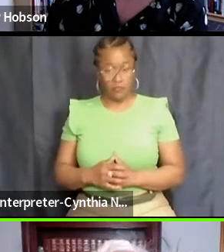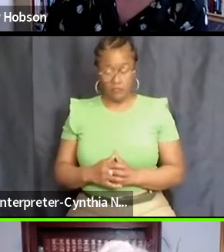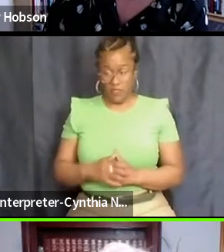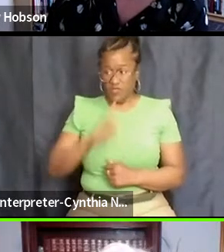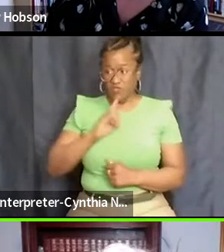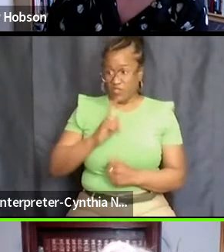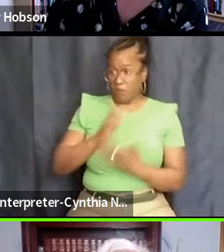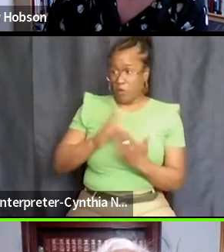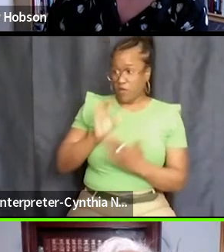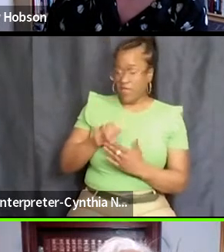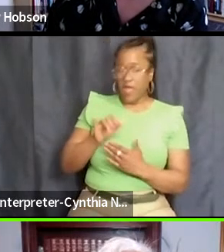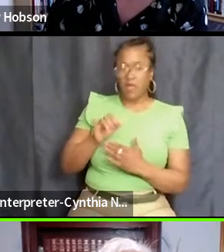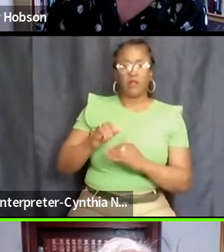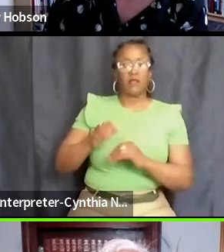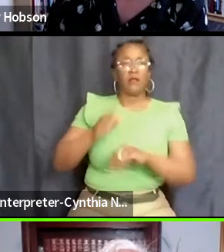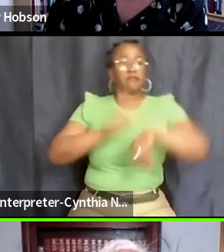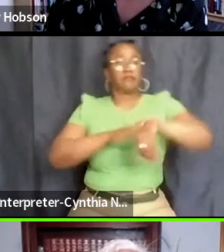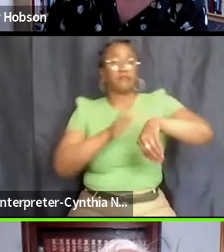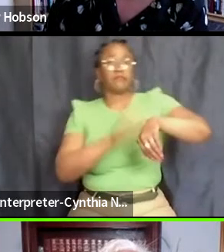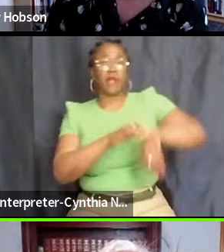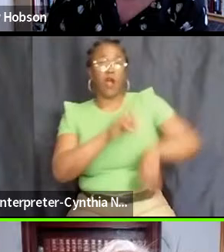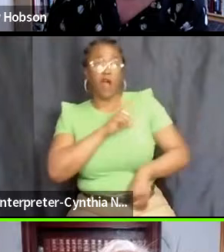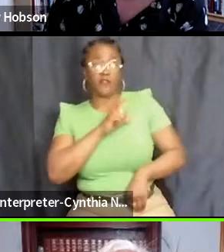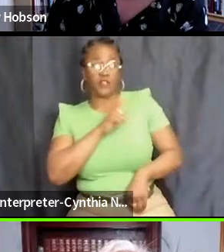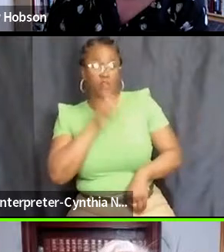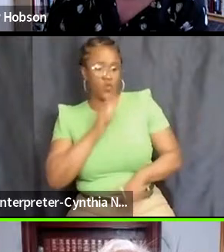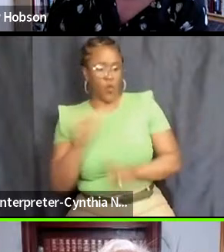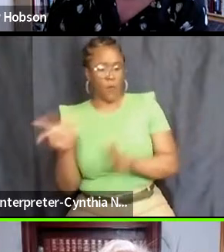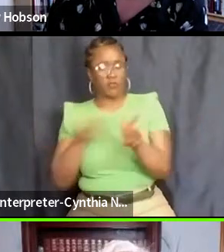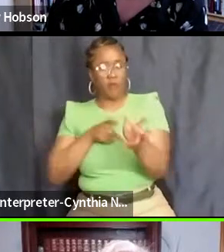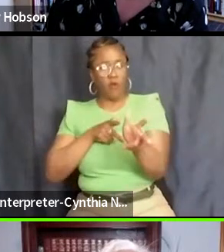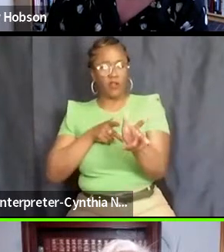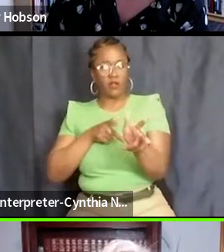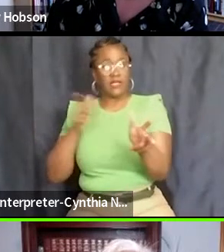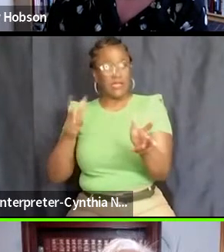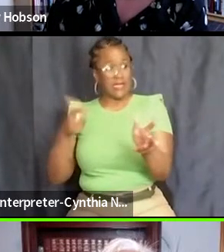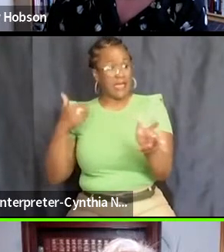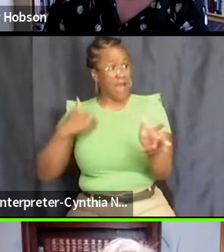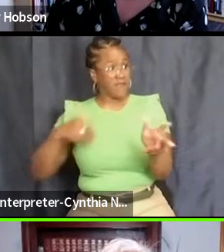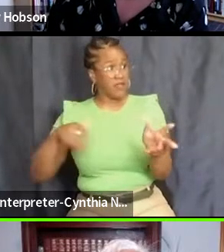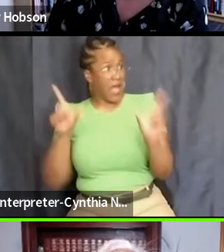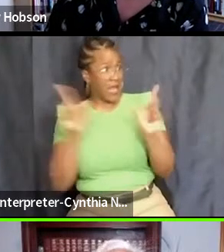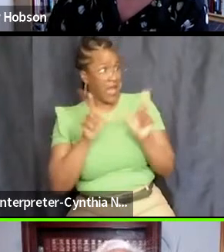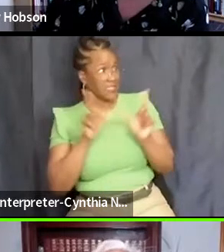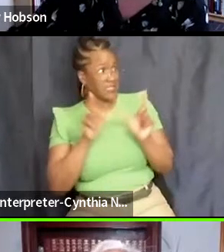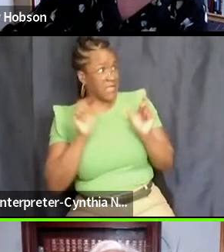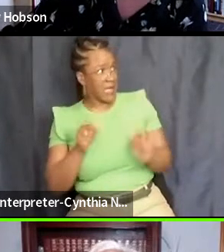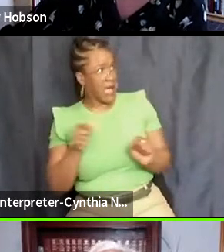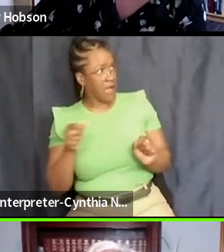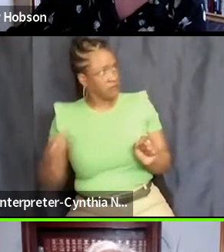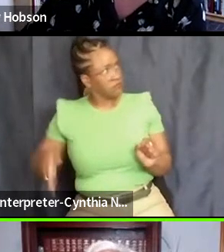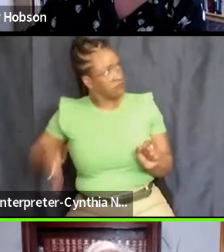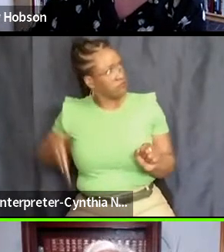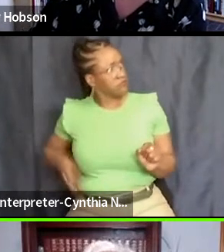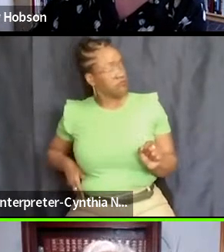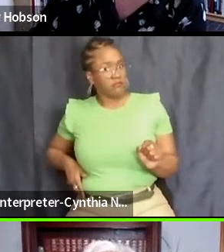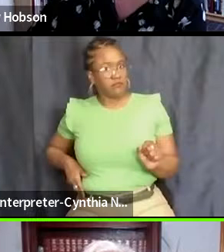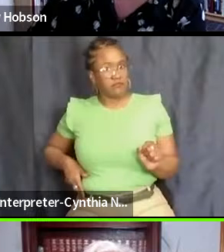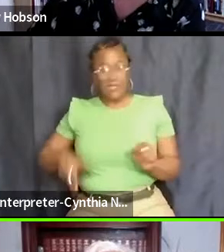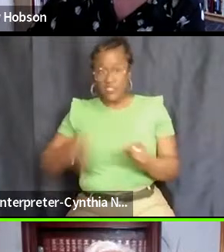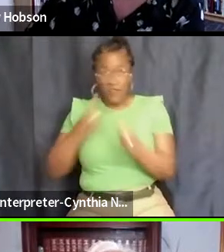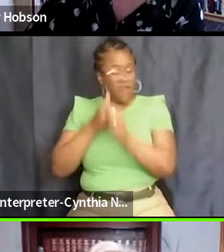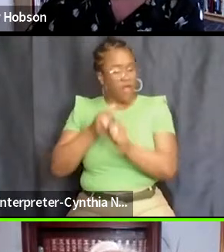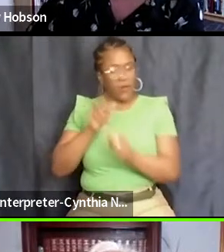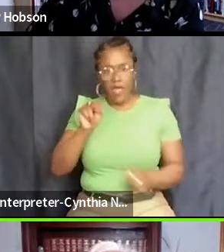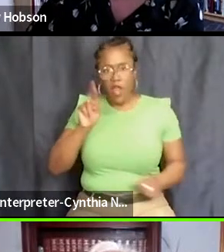was alerting the officer who had pulled him over that he had a license to carry weapon with him, following NRA